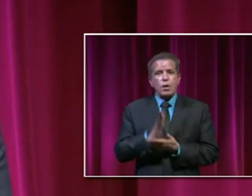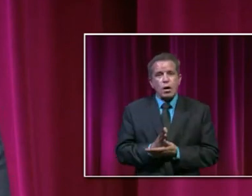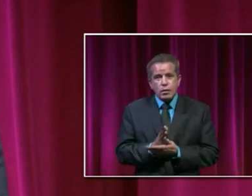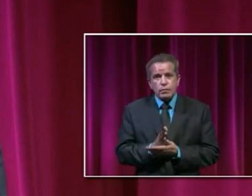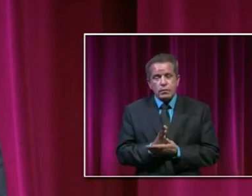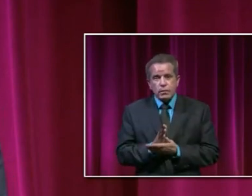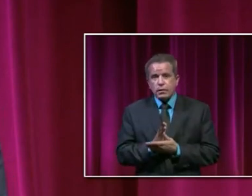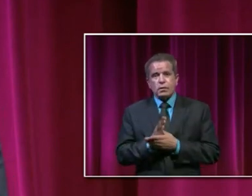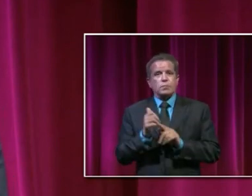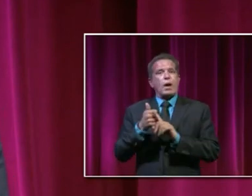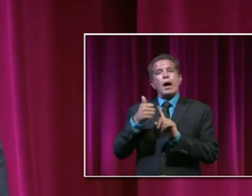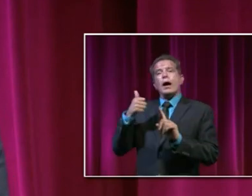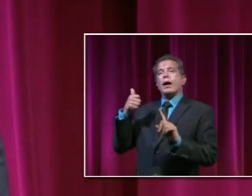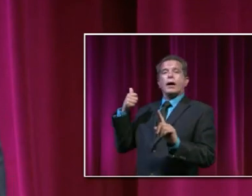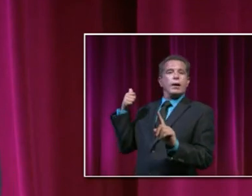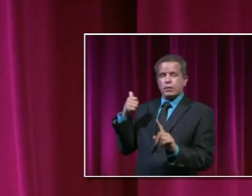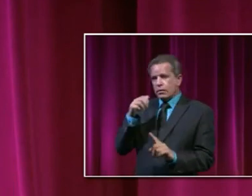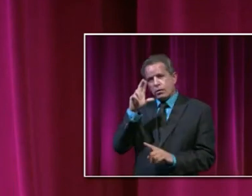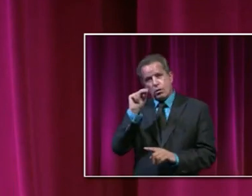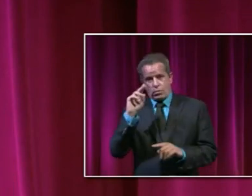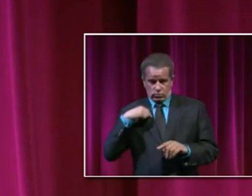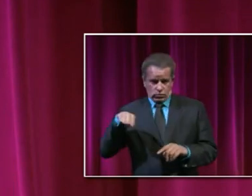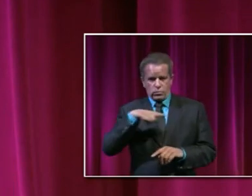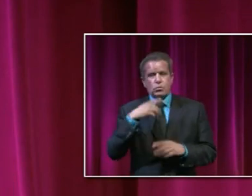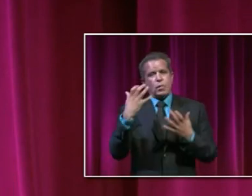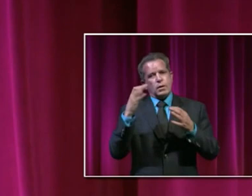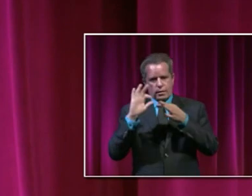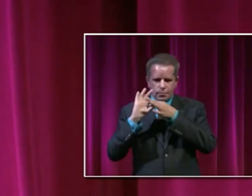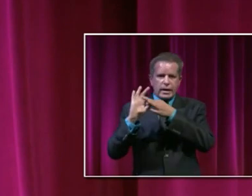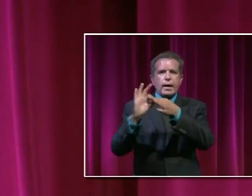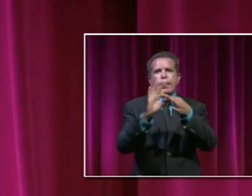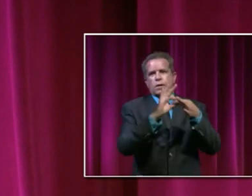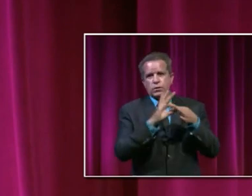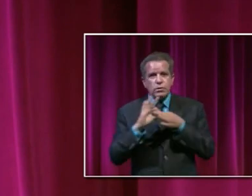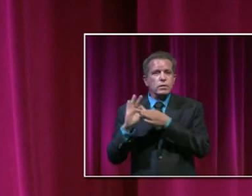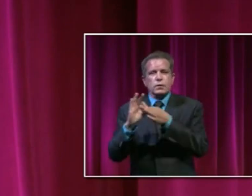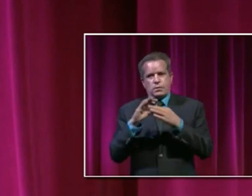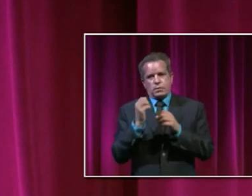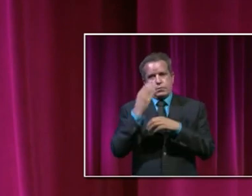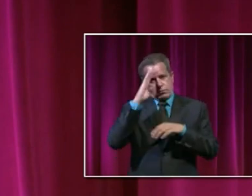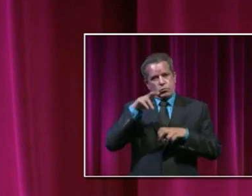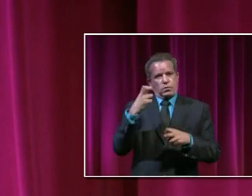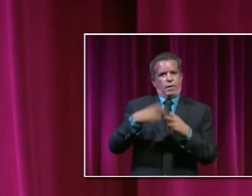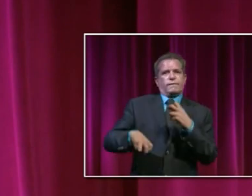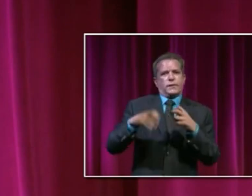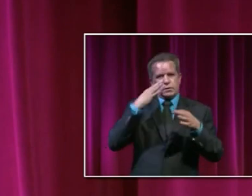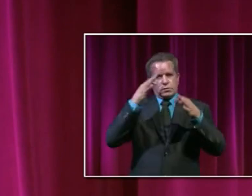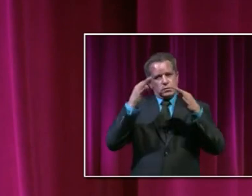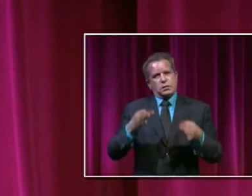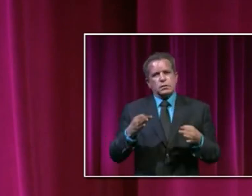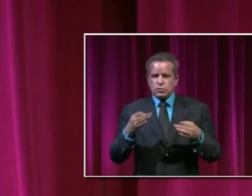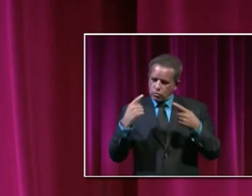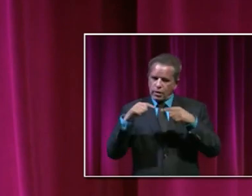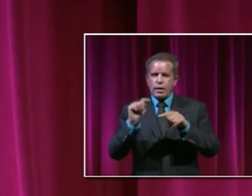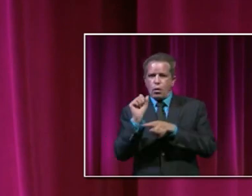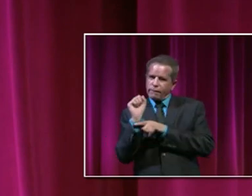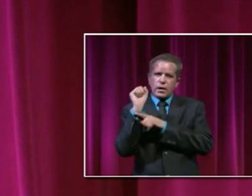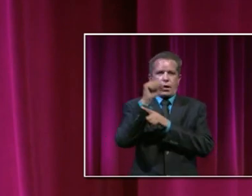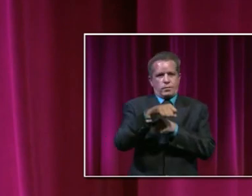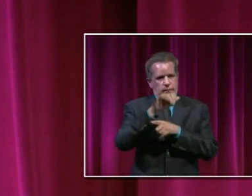drag us backwards? Or will we come together to make the difficult decisions, tackle the greatest